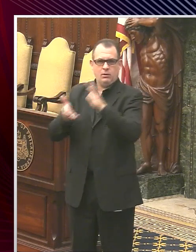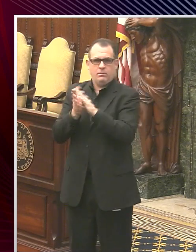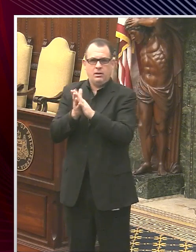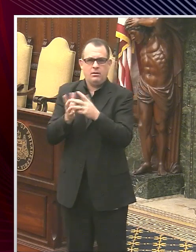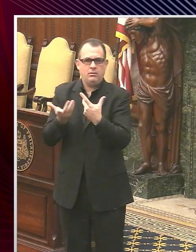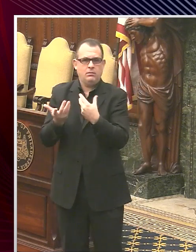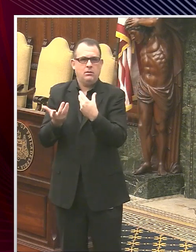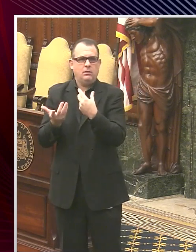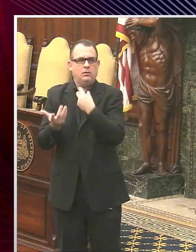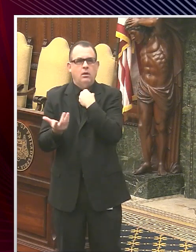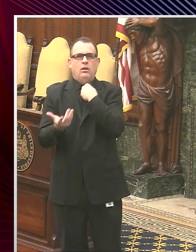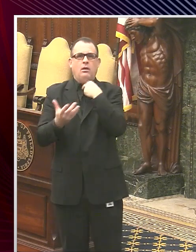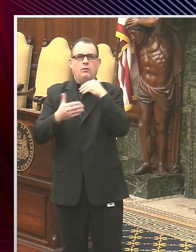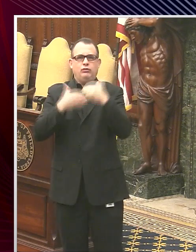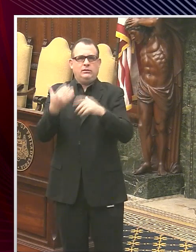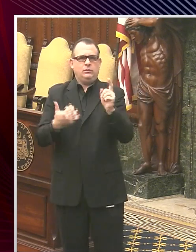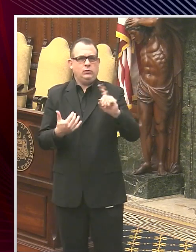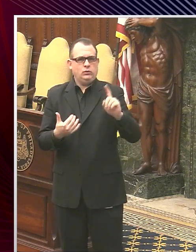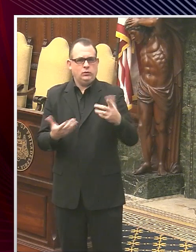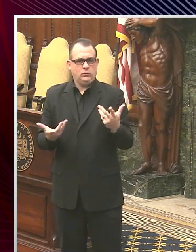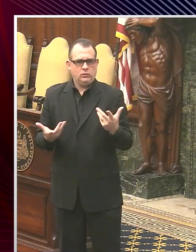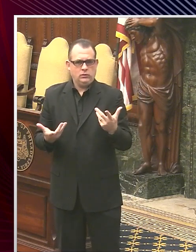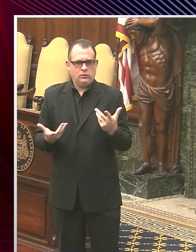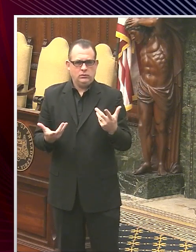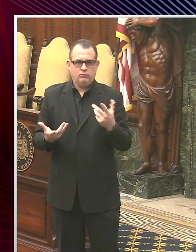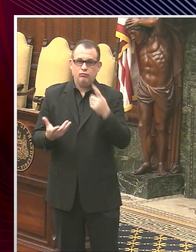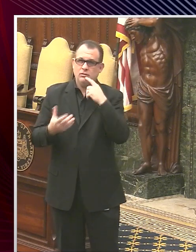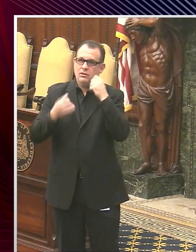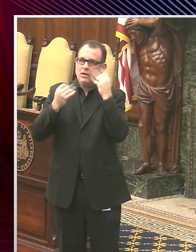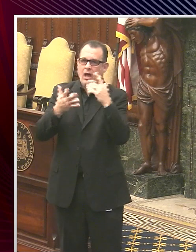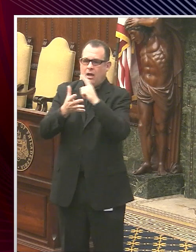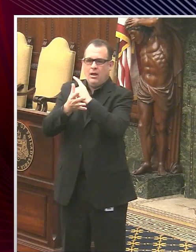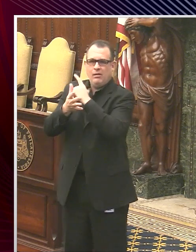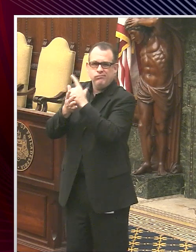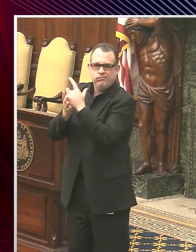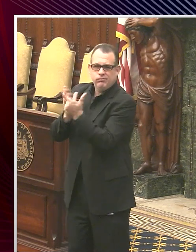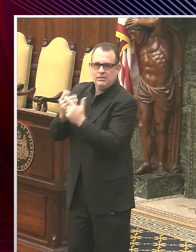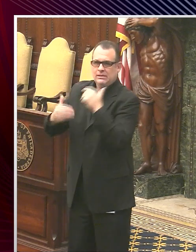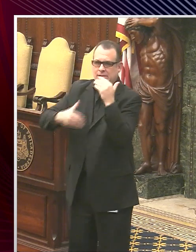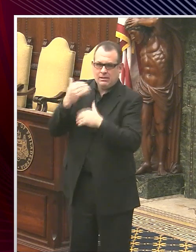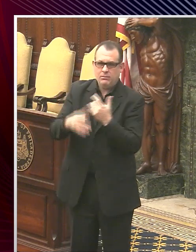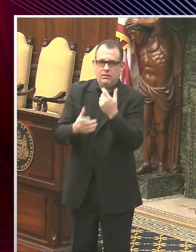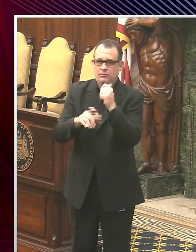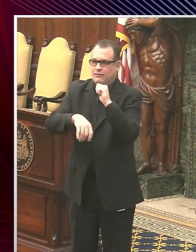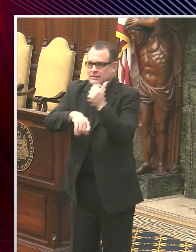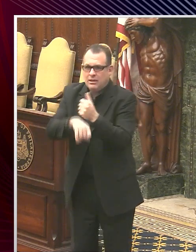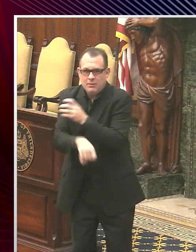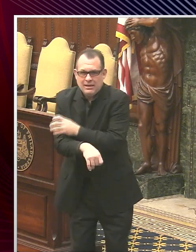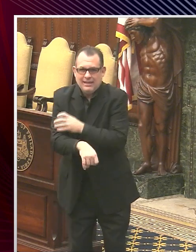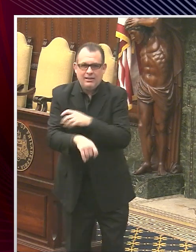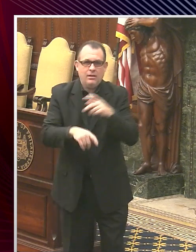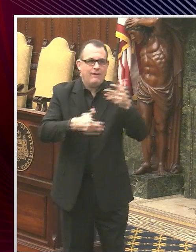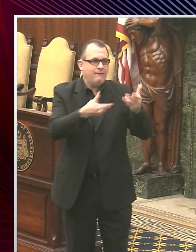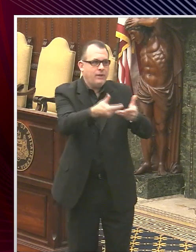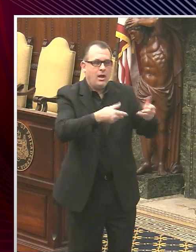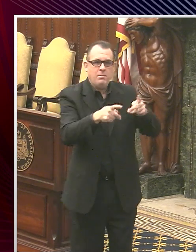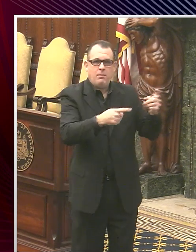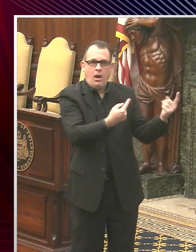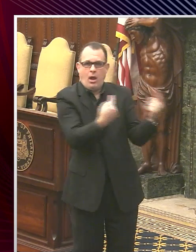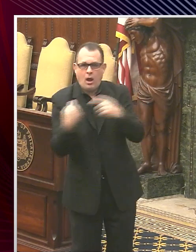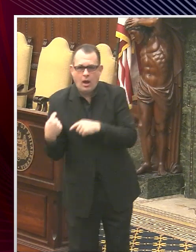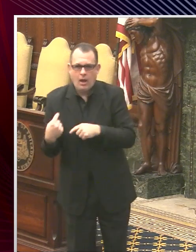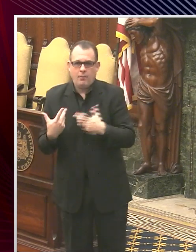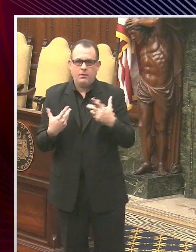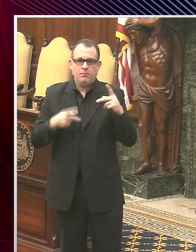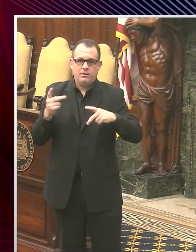As I was saying, there's a lot of steps to this process. And we have to set up the clinics, invite people to come on down. I think people might have